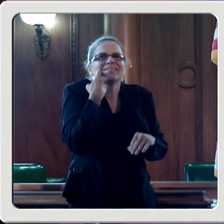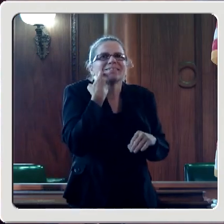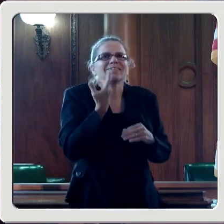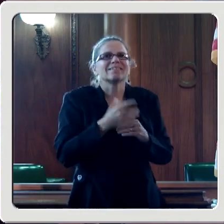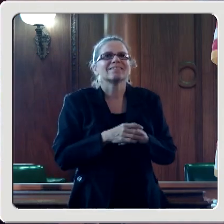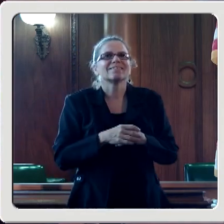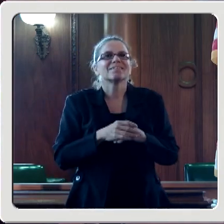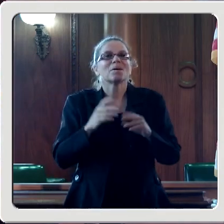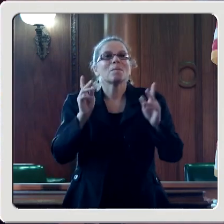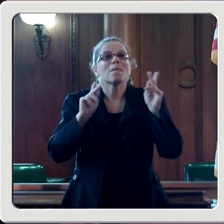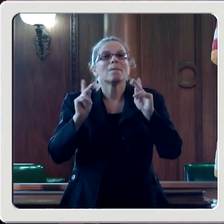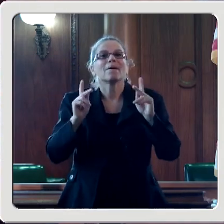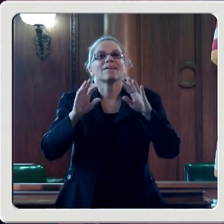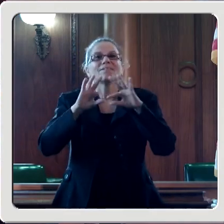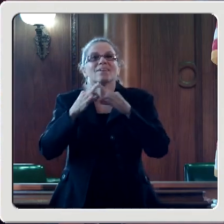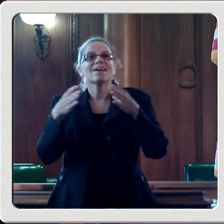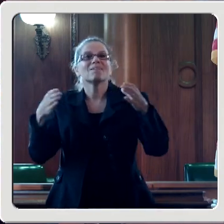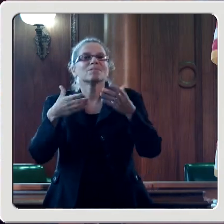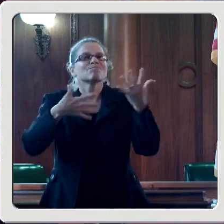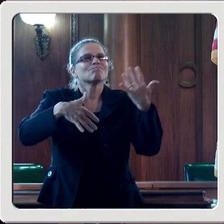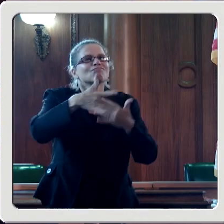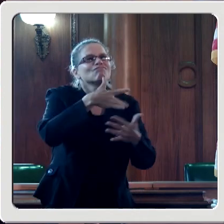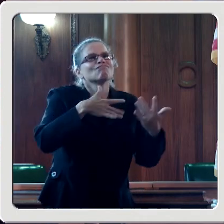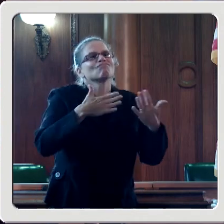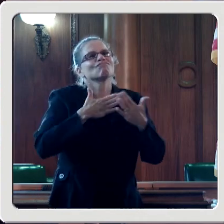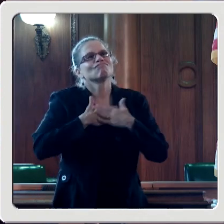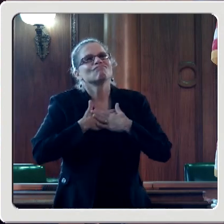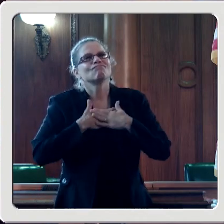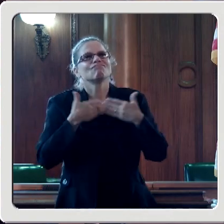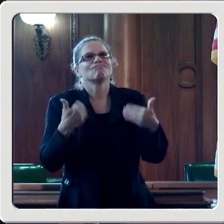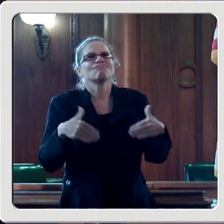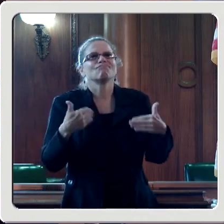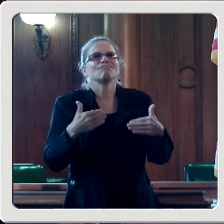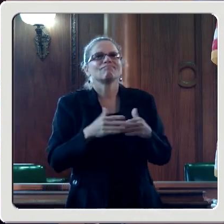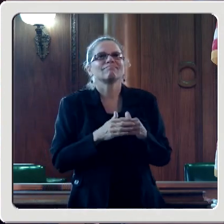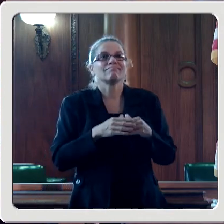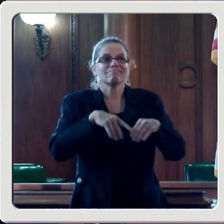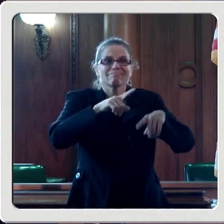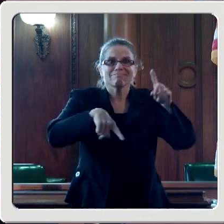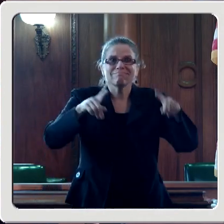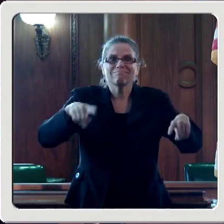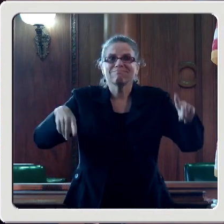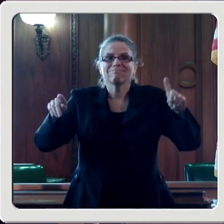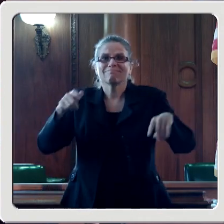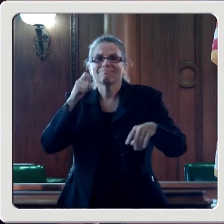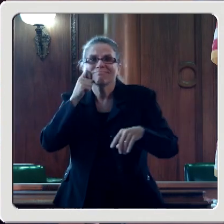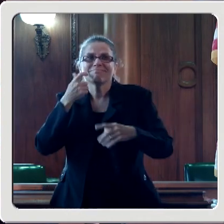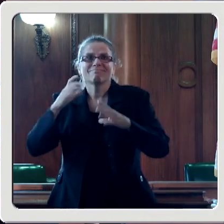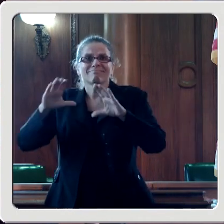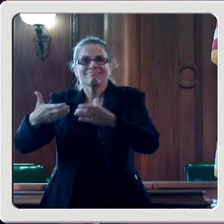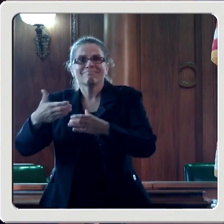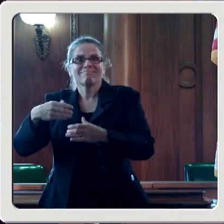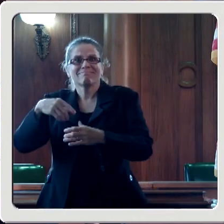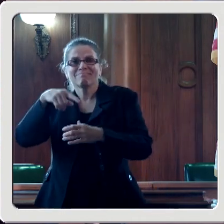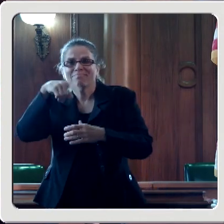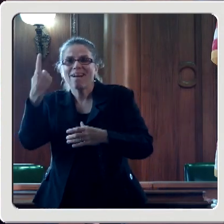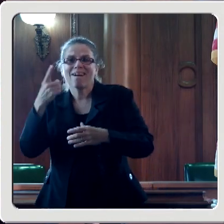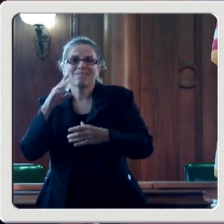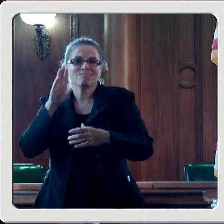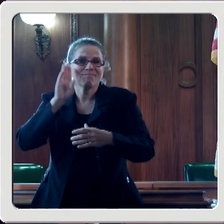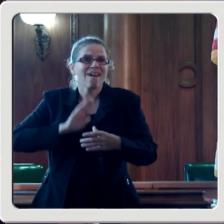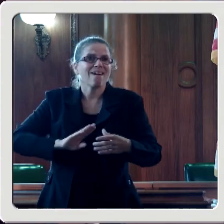families together of all backgrounds, diverse backgrounds, all creed, colors, and backgrounds. I've seen they're out there. That's exactly